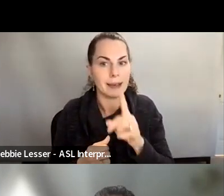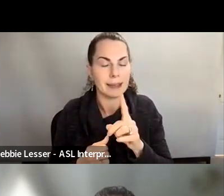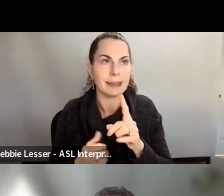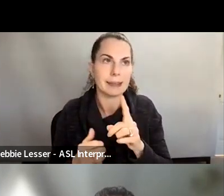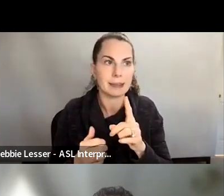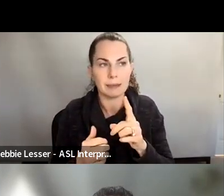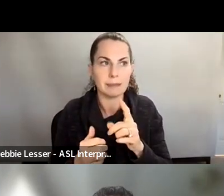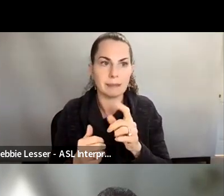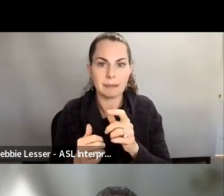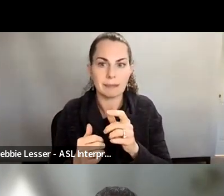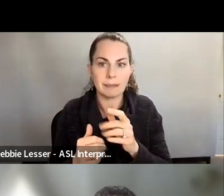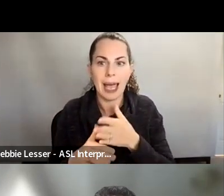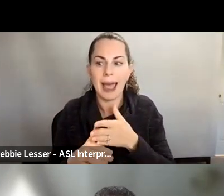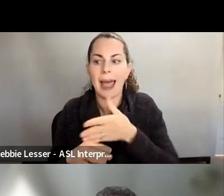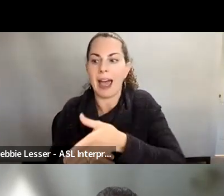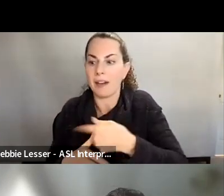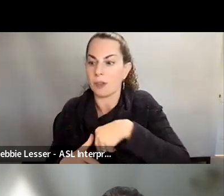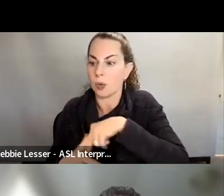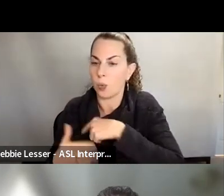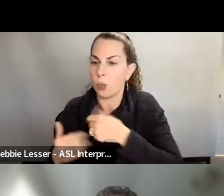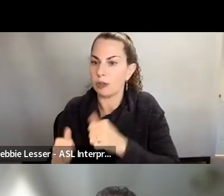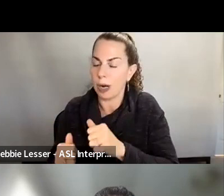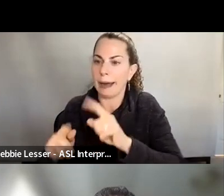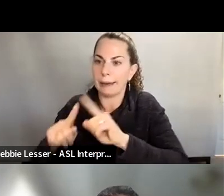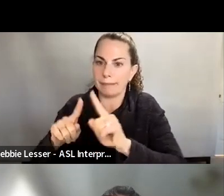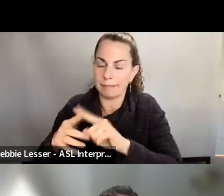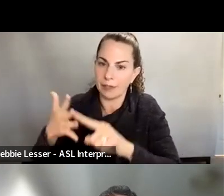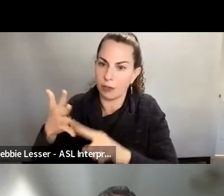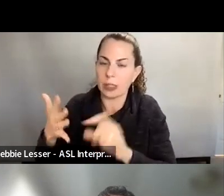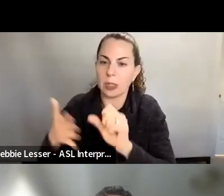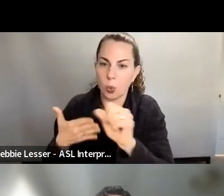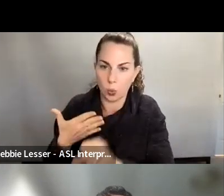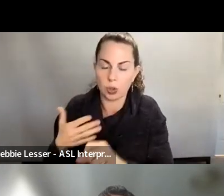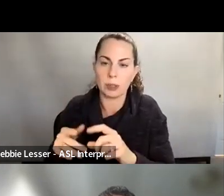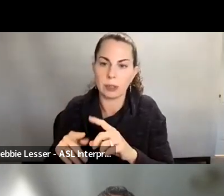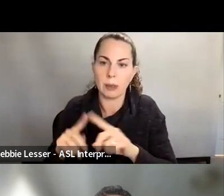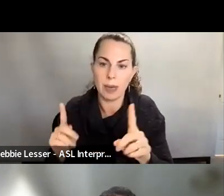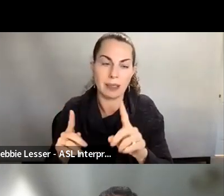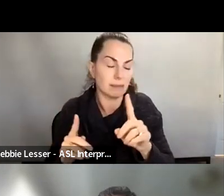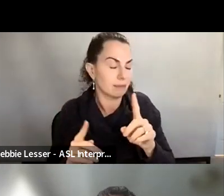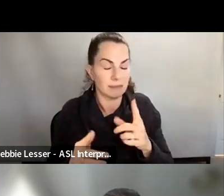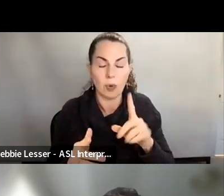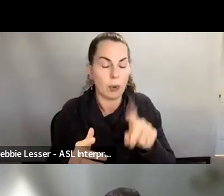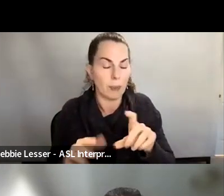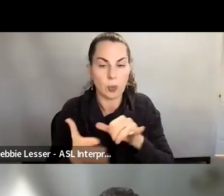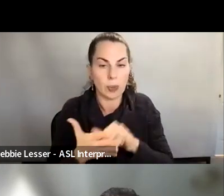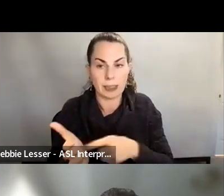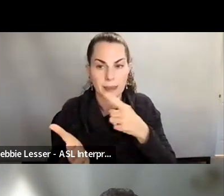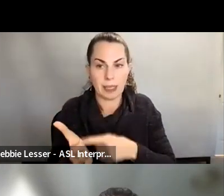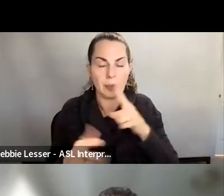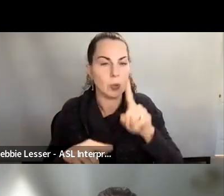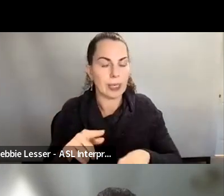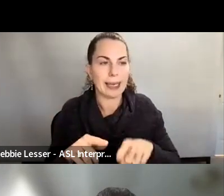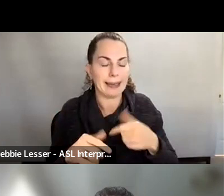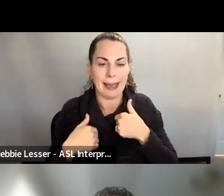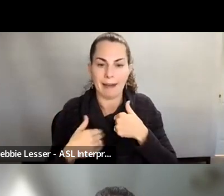that voluntary resolution, but it does happen sometimes. And that's what we have to do. We can't have federal money being used in an institution that's discriminated. That's just